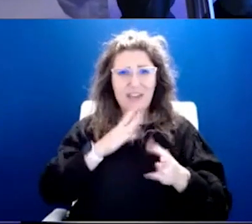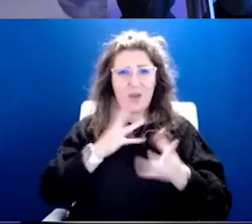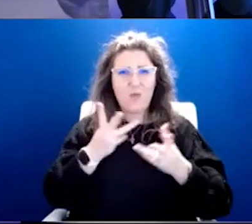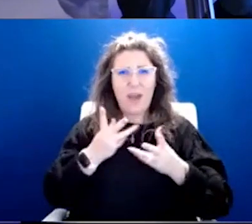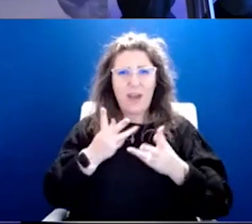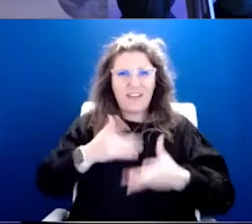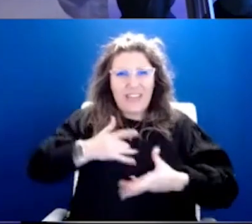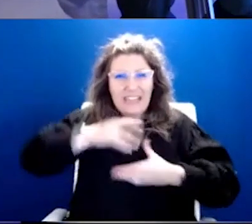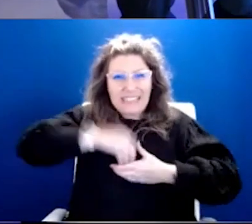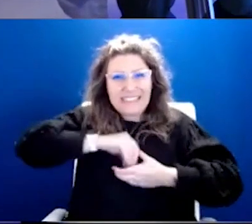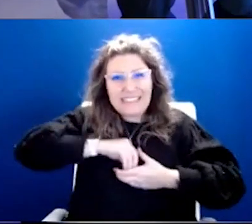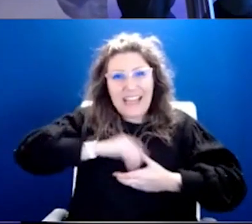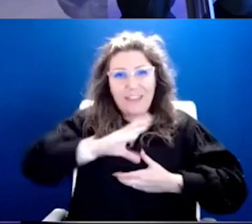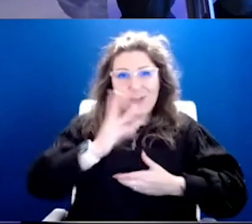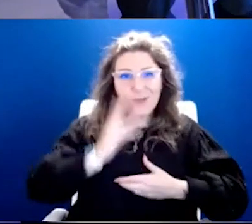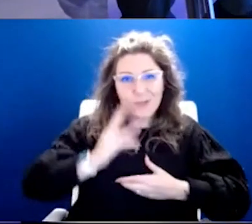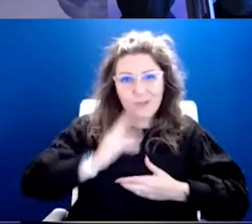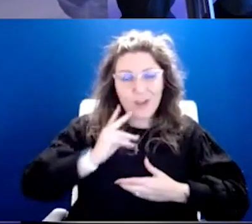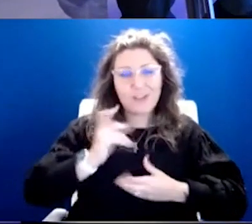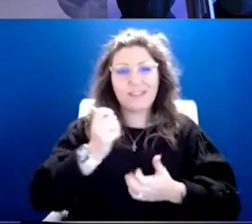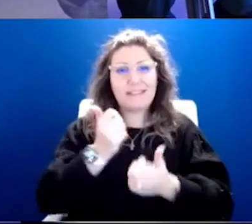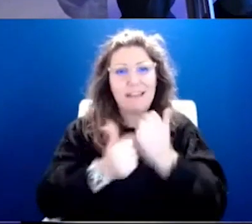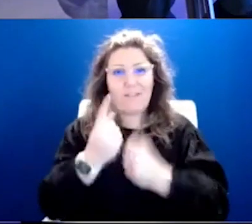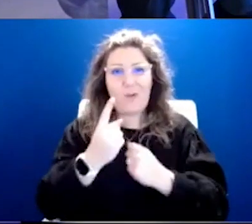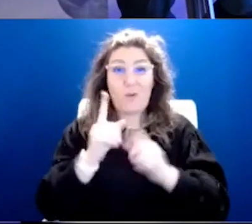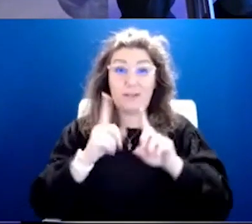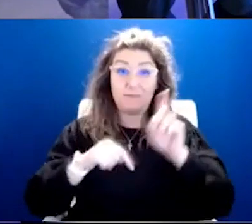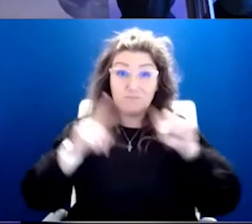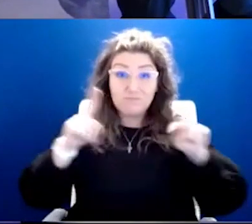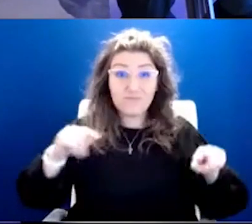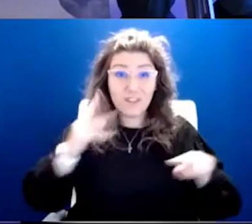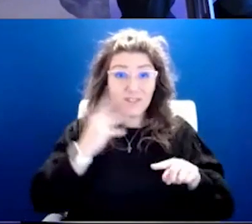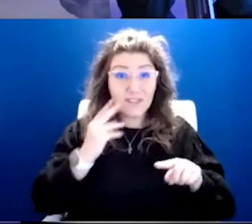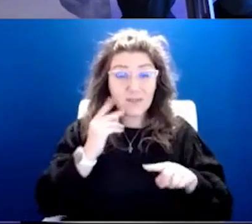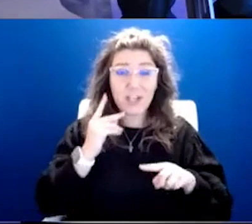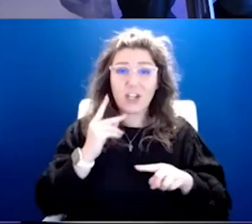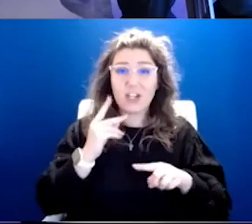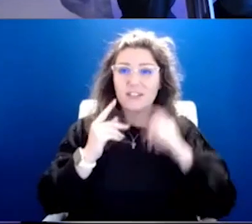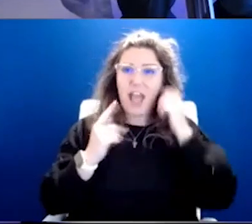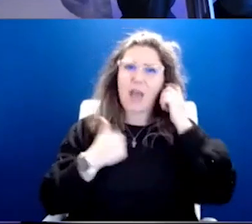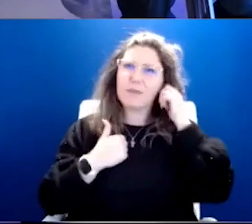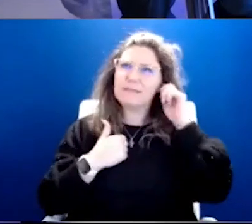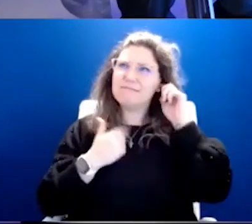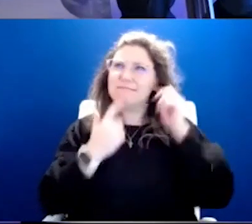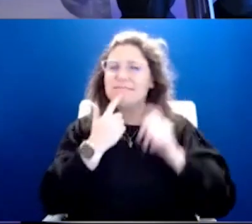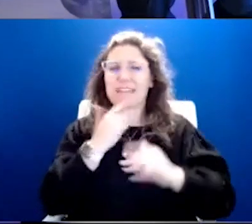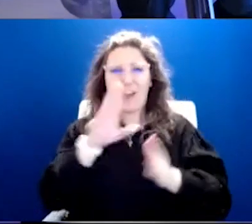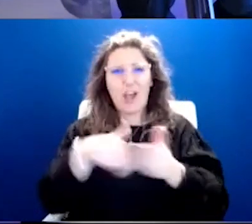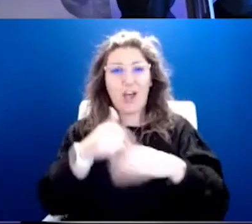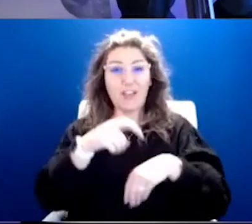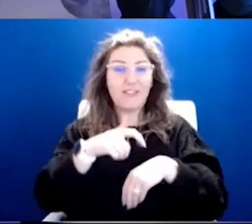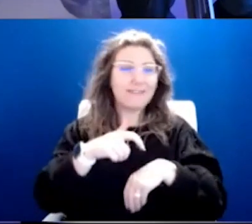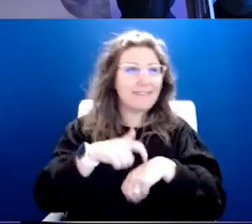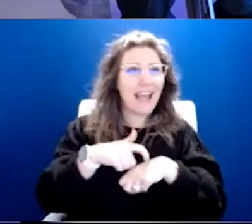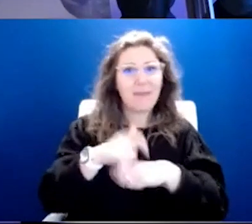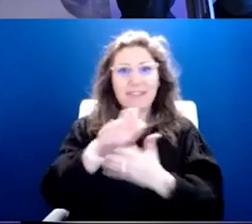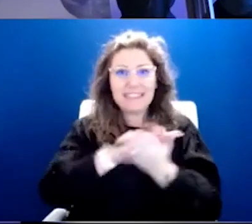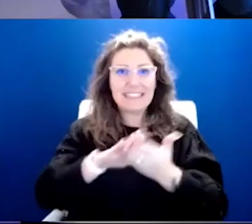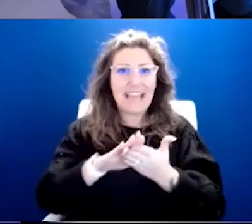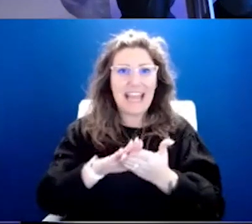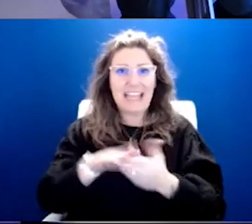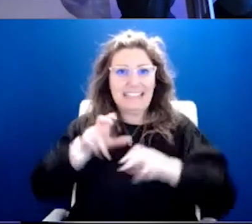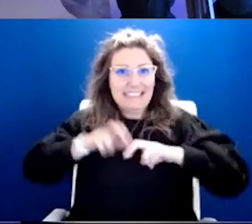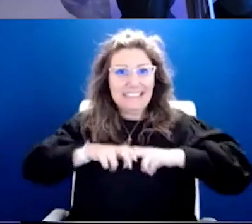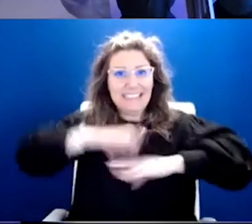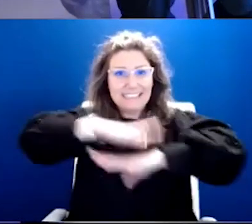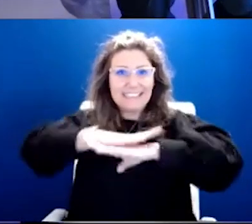their experiences. Everybody has a different experience. Yep. That gets them to the, I used to say all the time, I go, it's nice that I get to sit here on a desk with all these smart doctors surrounding me, and I get